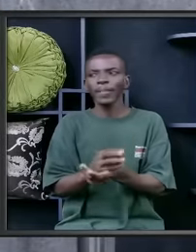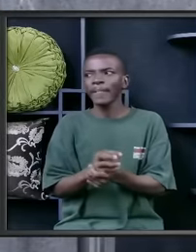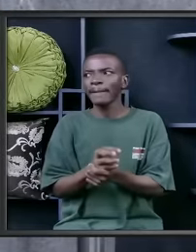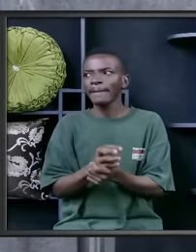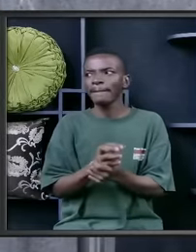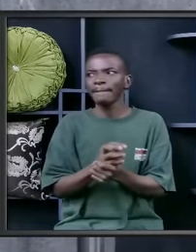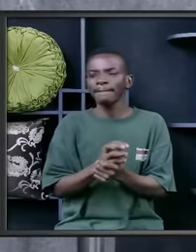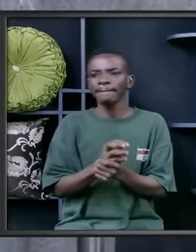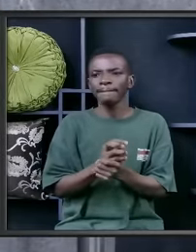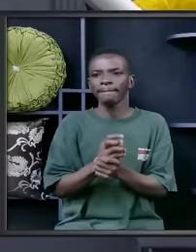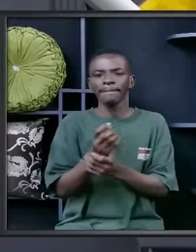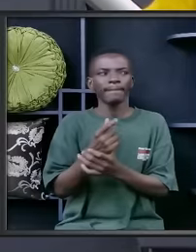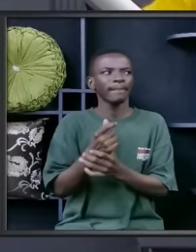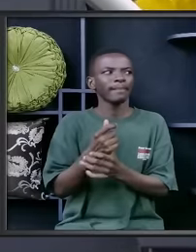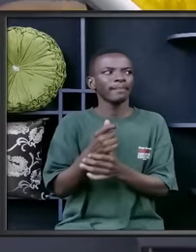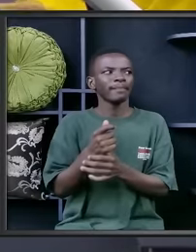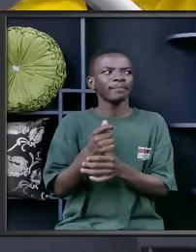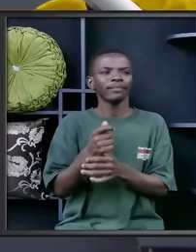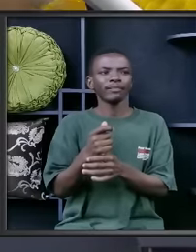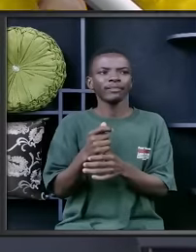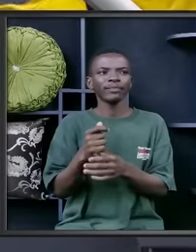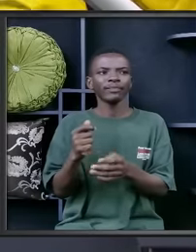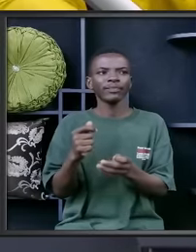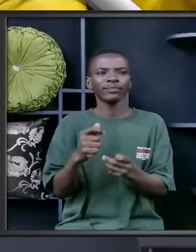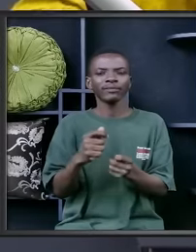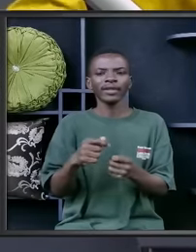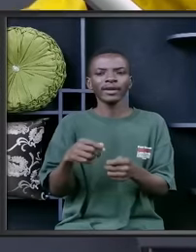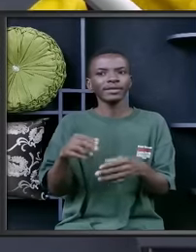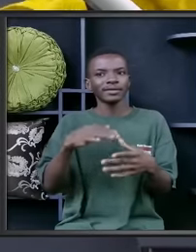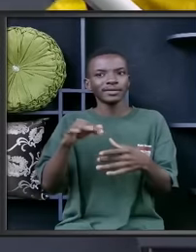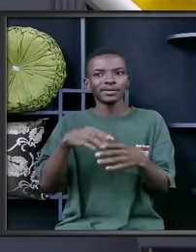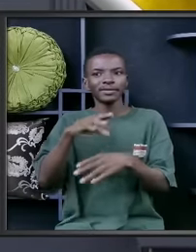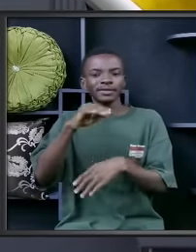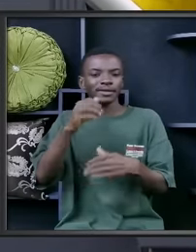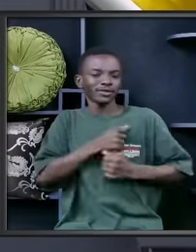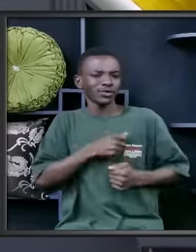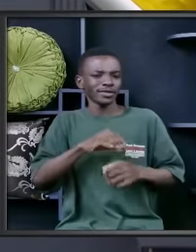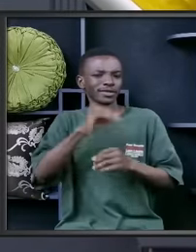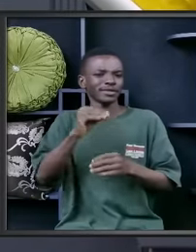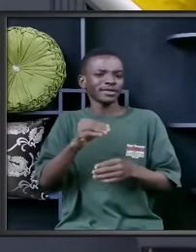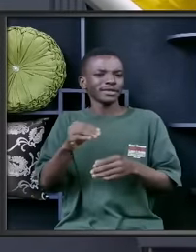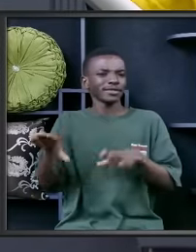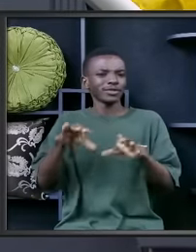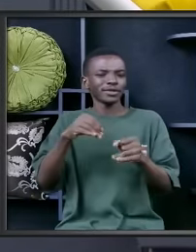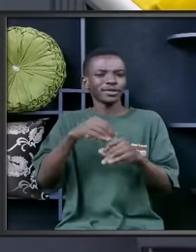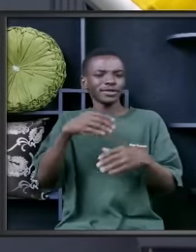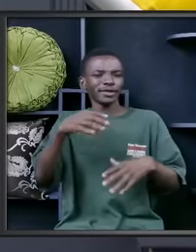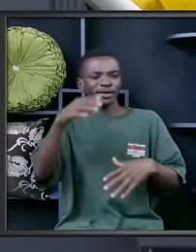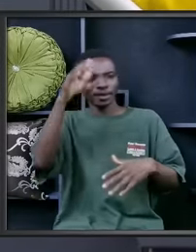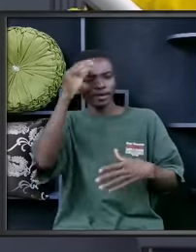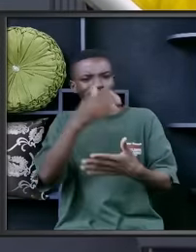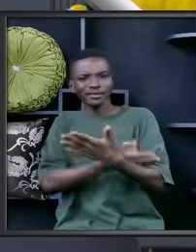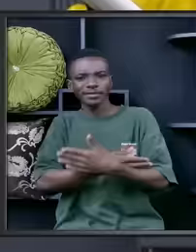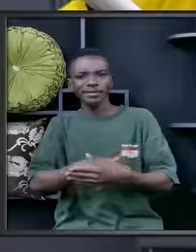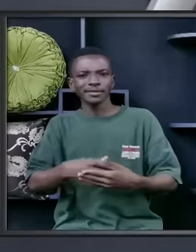Oh! Ha ha! You see, waiting soldier, the soldier spirit they do for person picking body. Thank you. Your